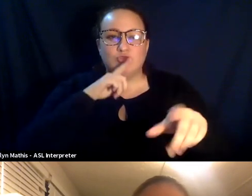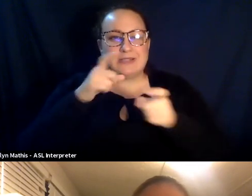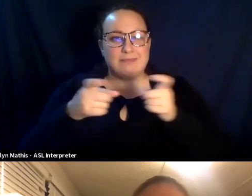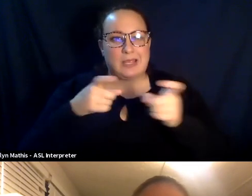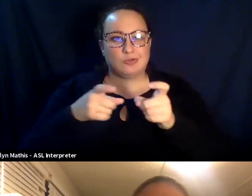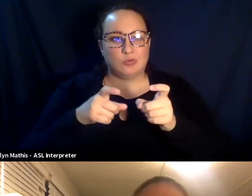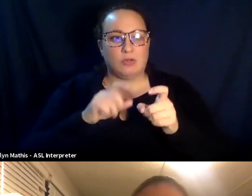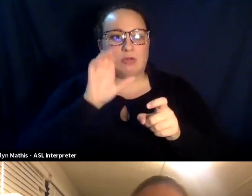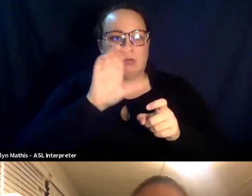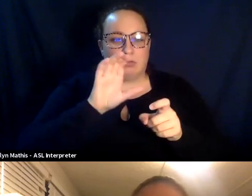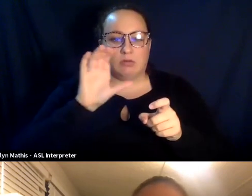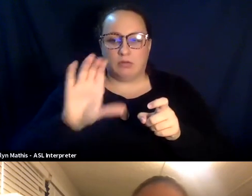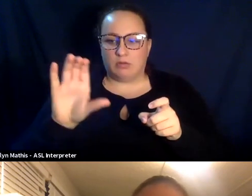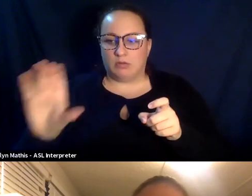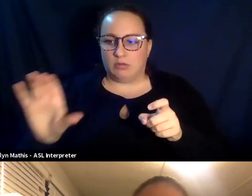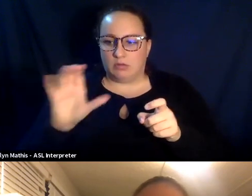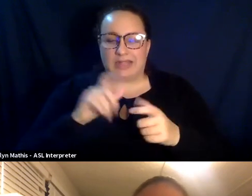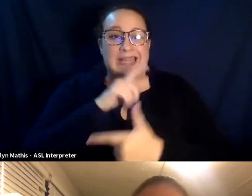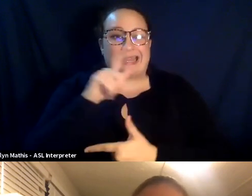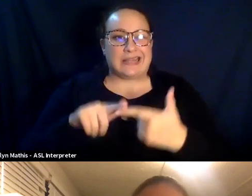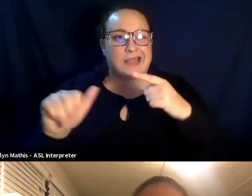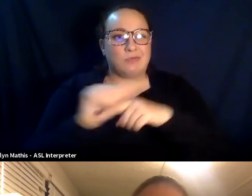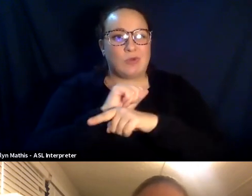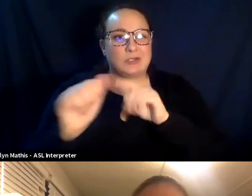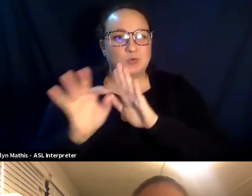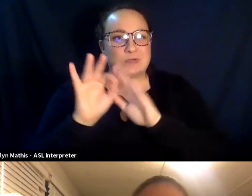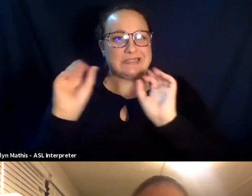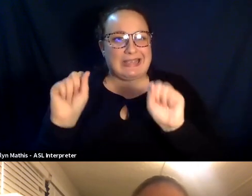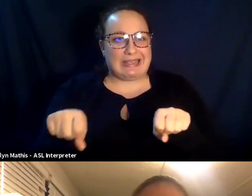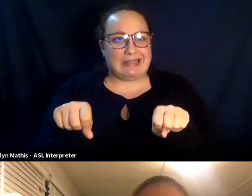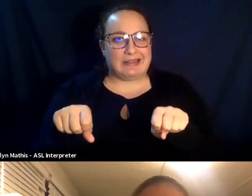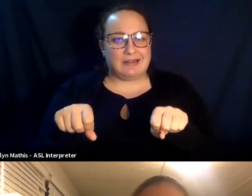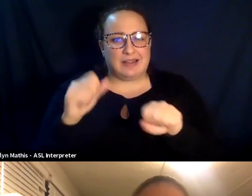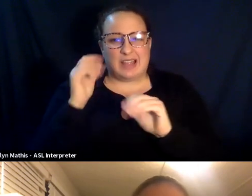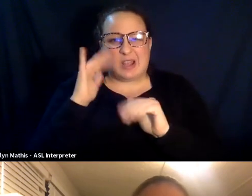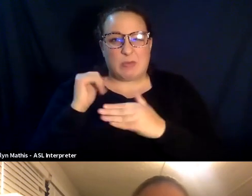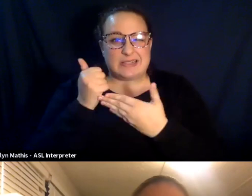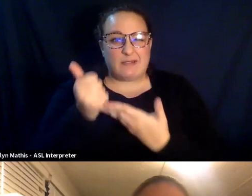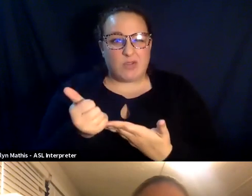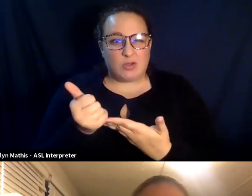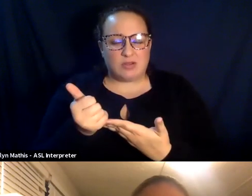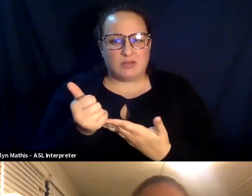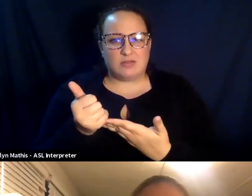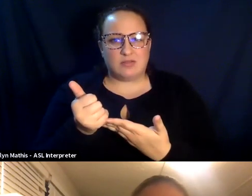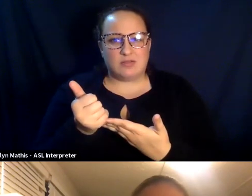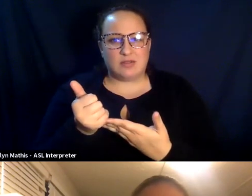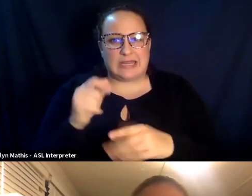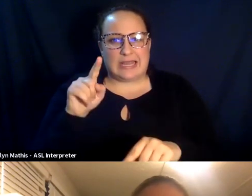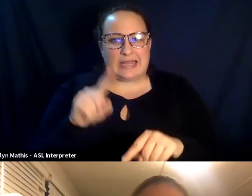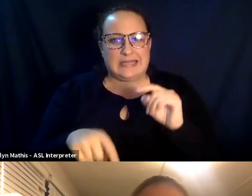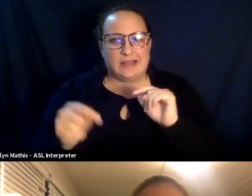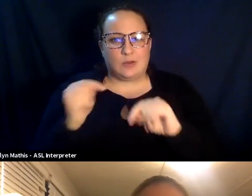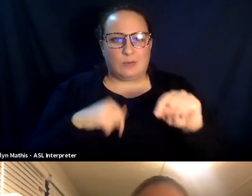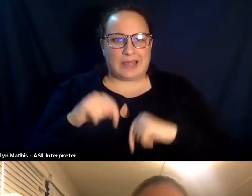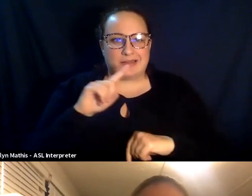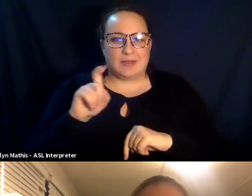for them, and then they get to practice the choosing. I hope that's helpful. I can't go back into my questions so I